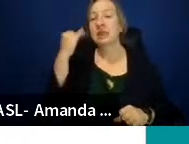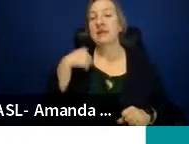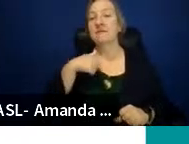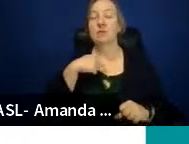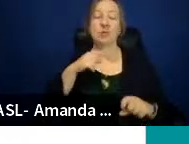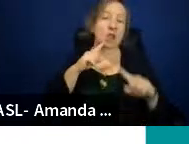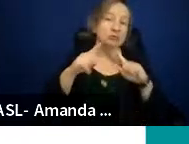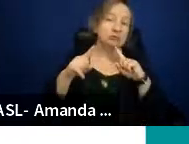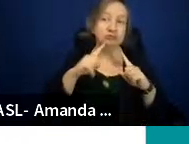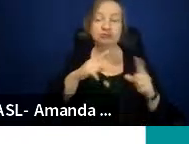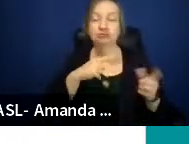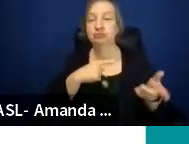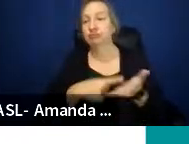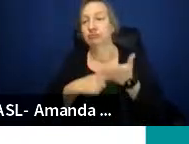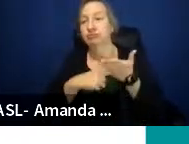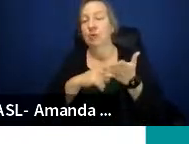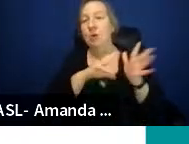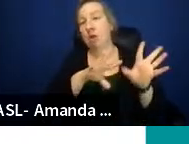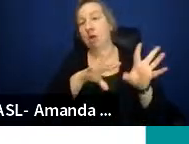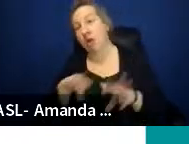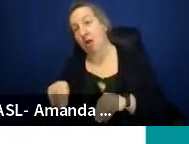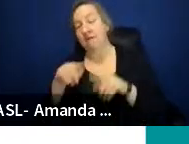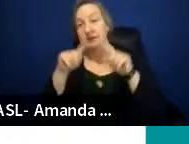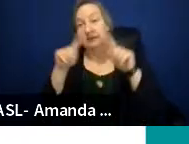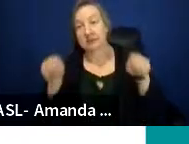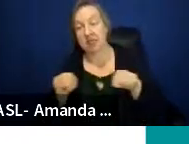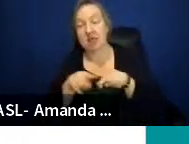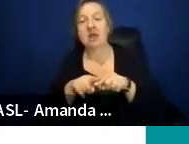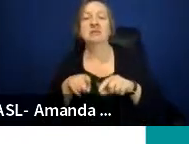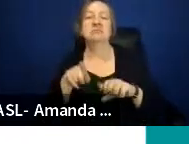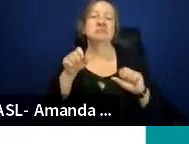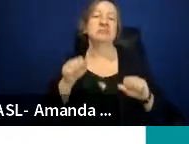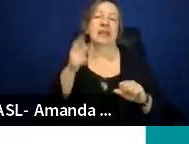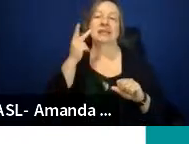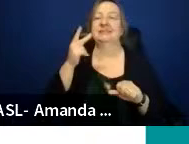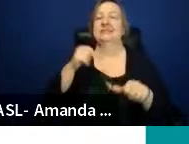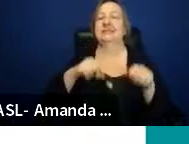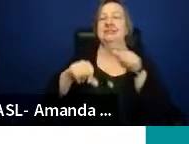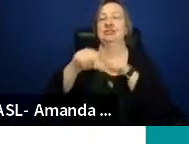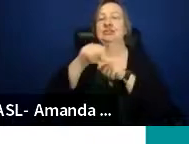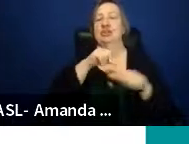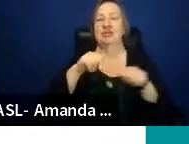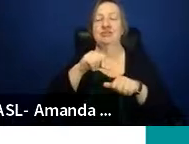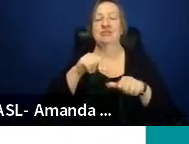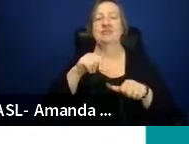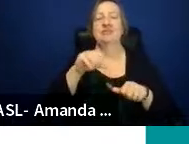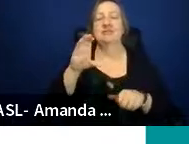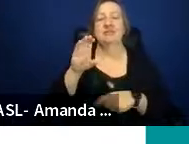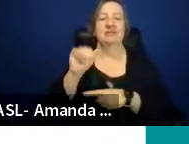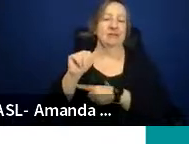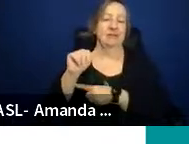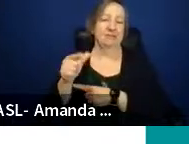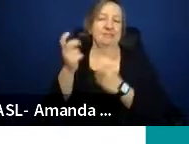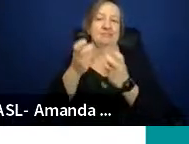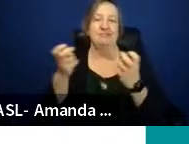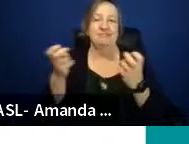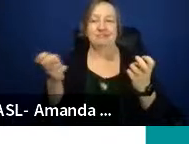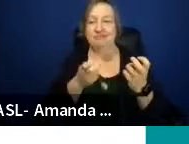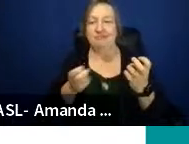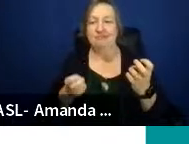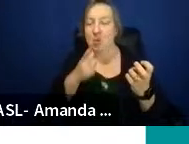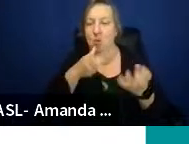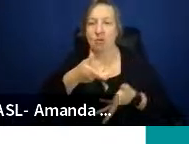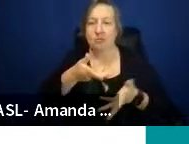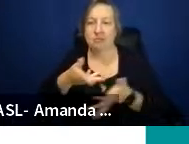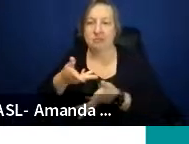and discussion, we will take down the slides so that you have the opportunity to see the community advisory group interacting and engaging.